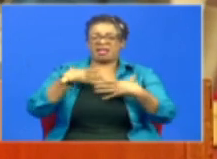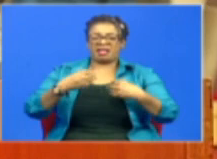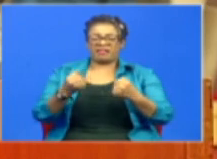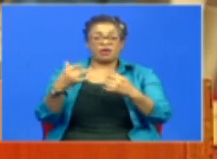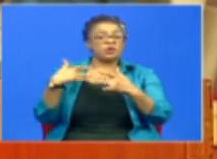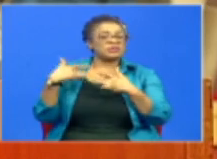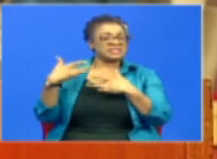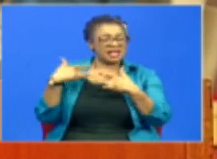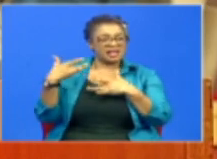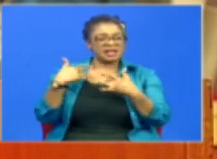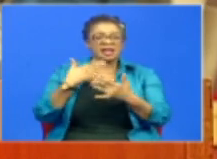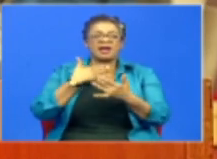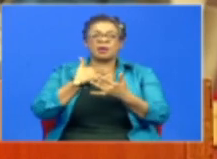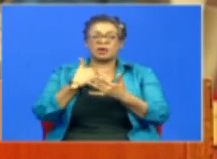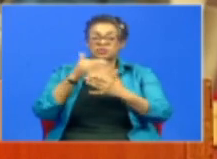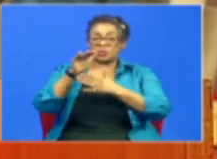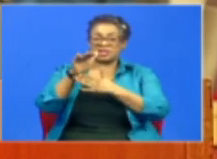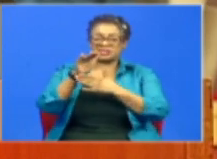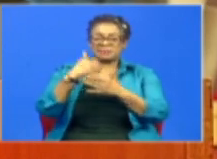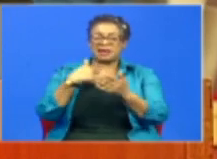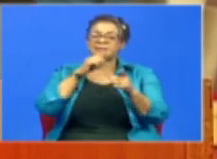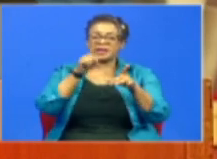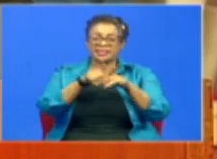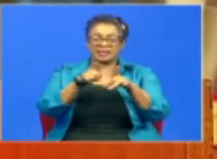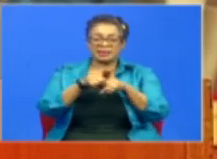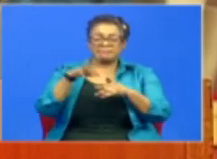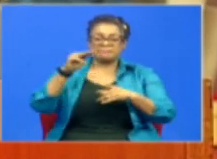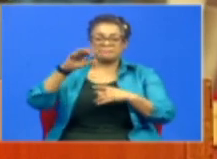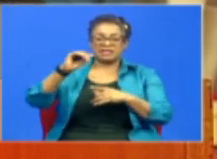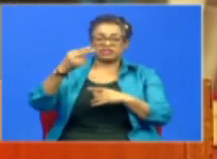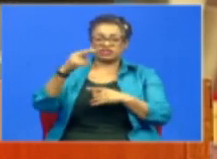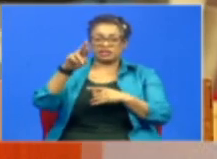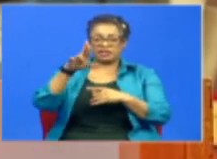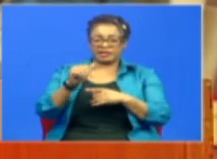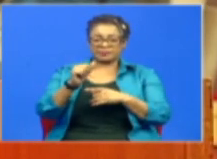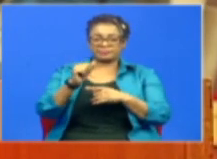I want to ask my brother Macharia to come and also say a few things.